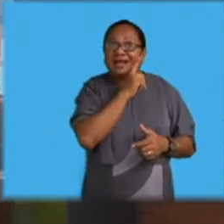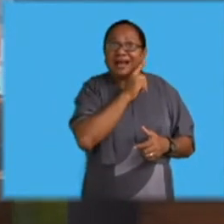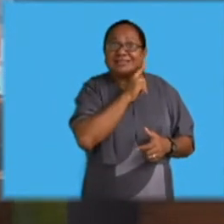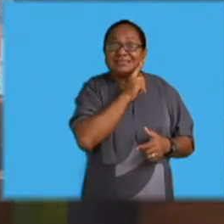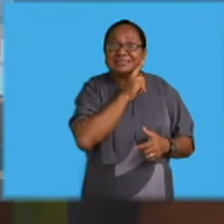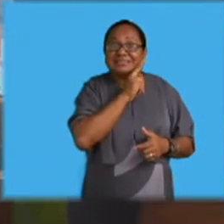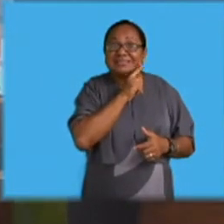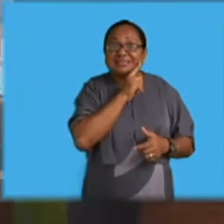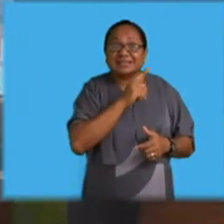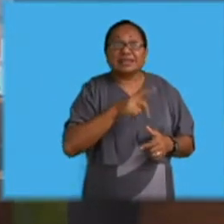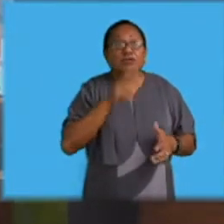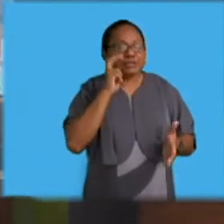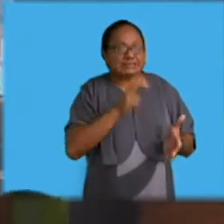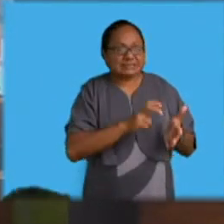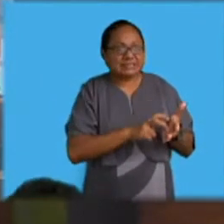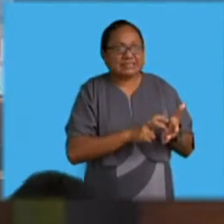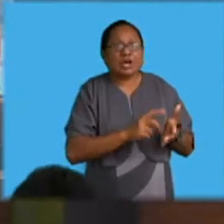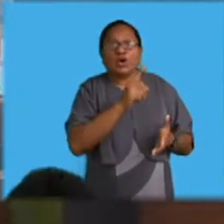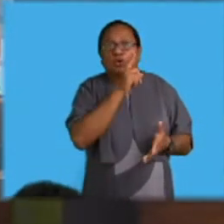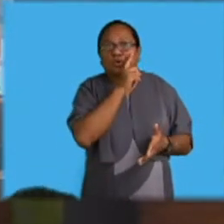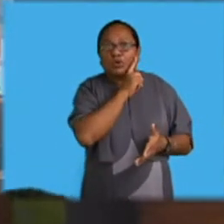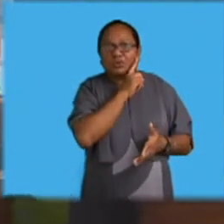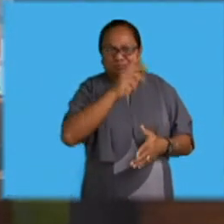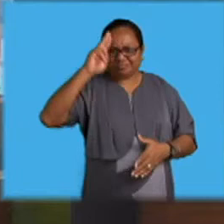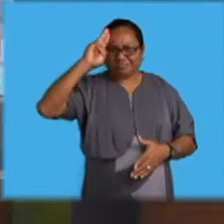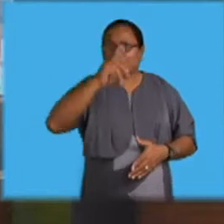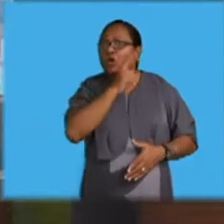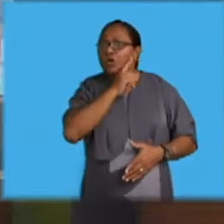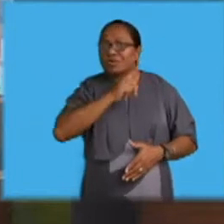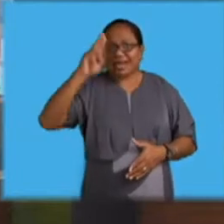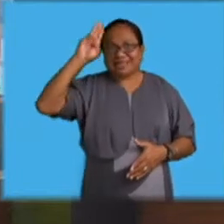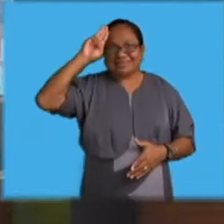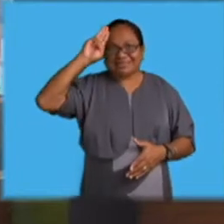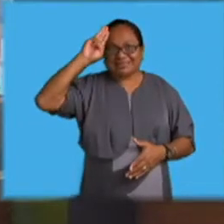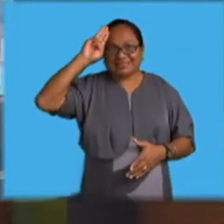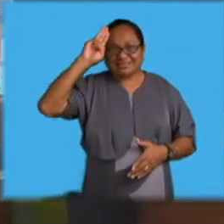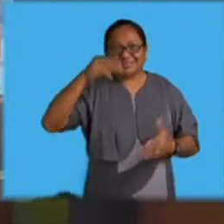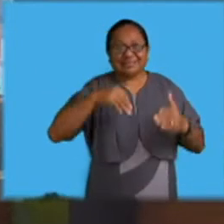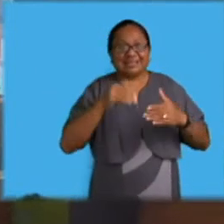Fiji has registered and carried out Girl Guides activities in their respective schools.